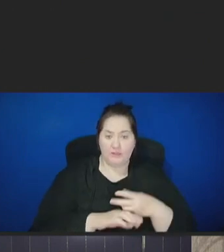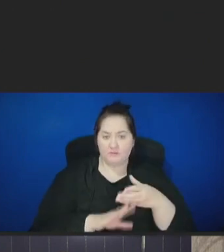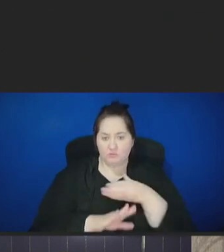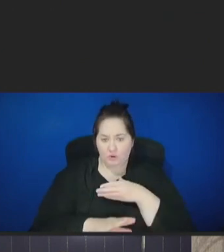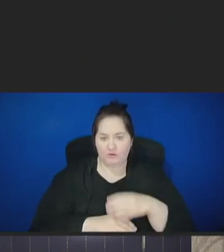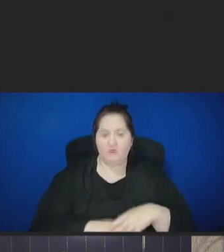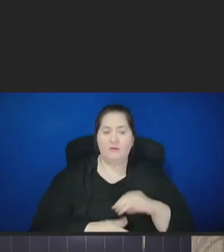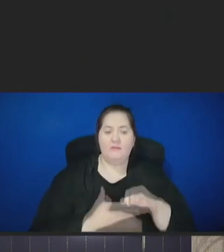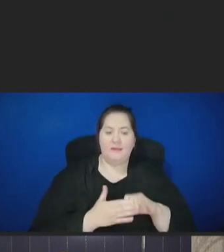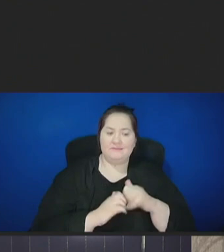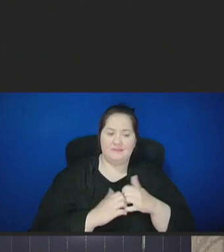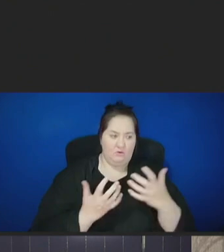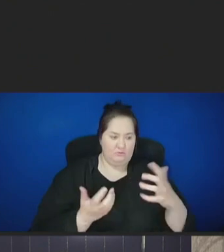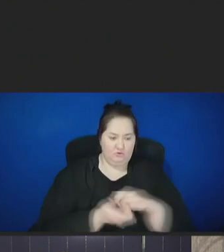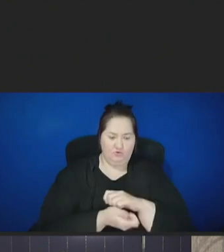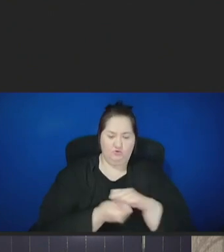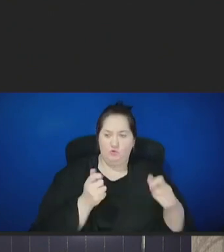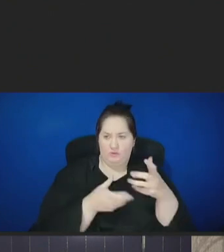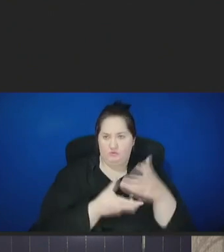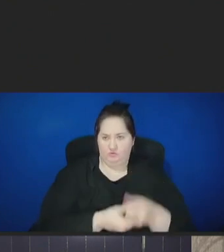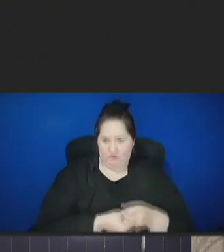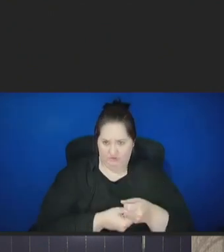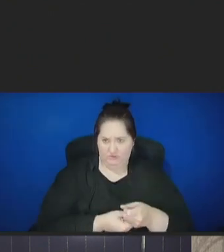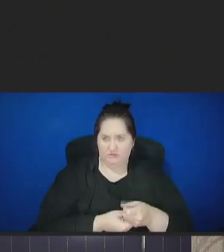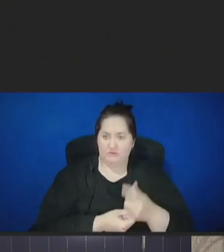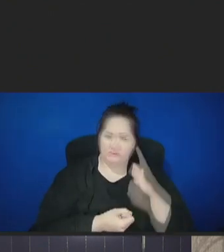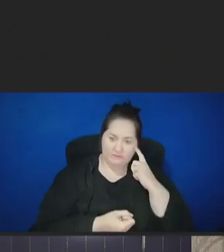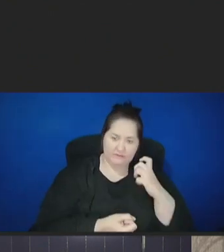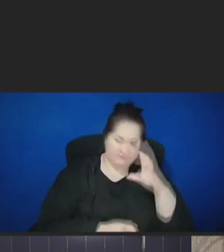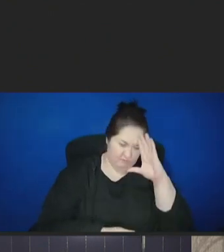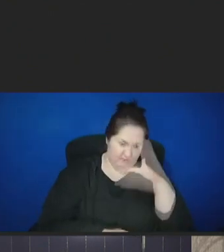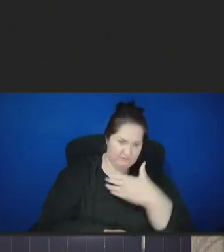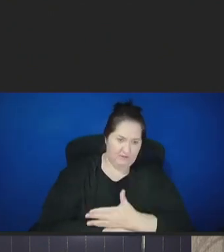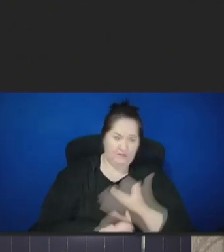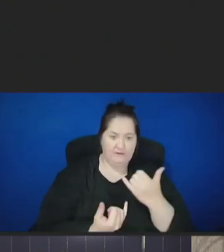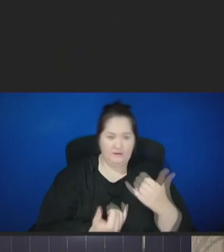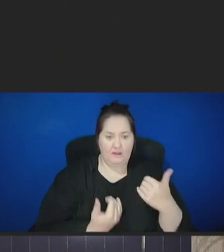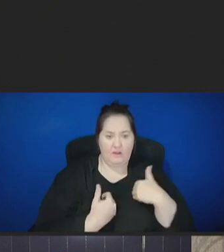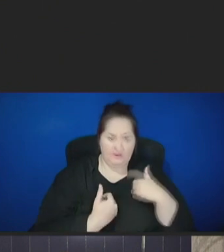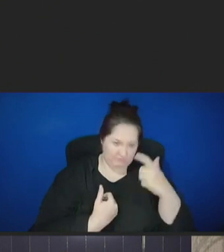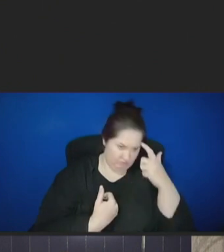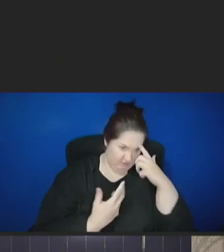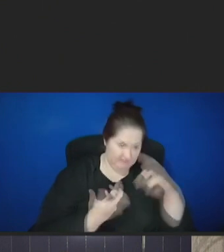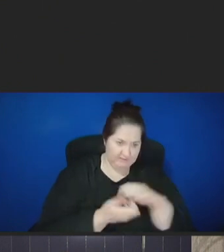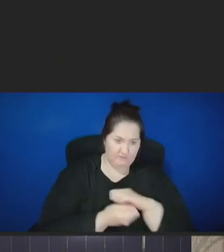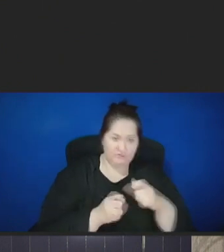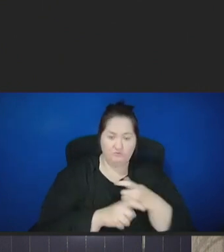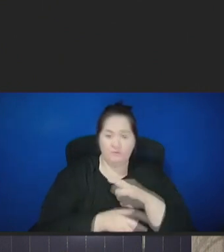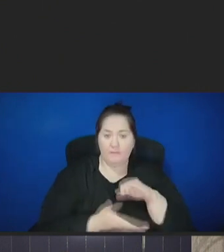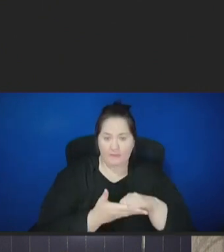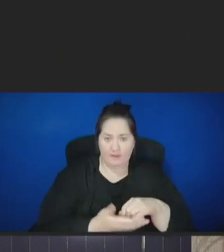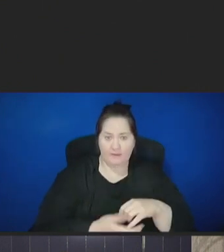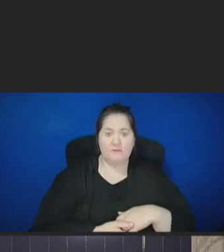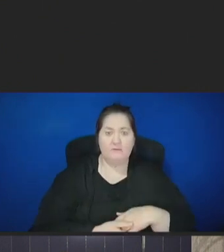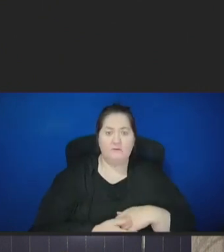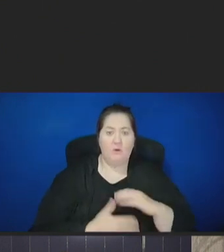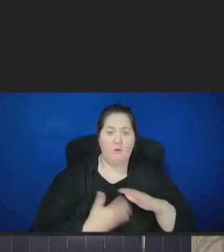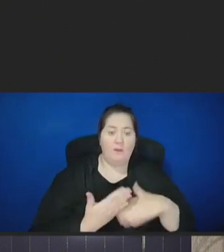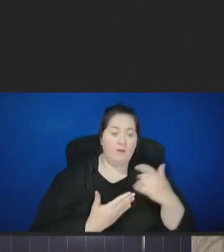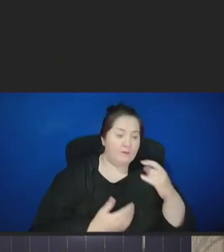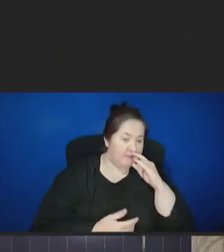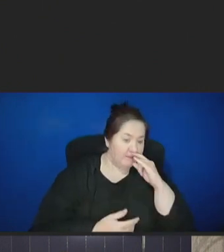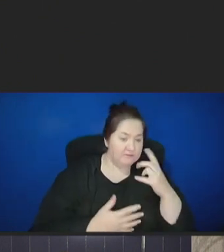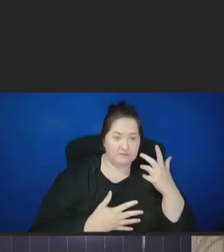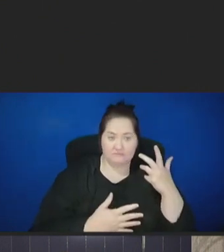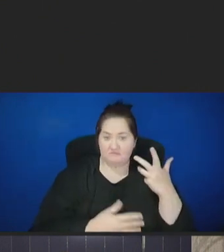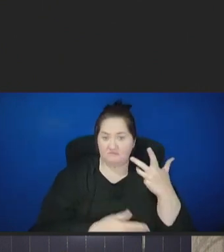That's how you erode the trust in the public, because my son now has brain damage from it. All my other kids were vaccinated